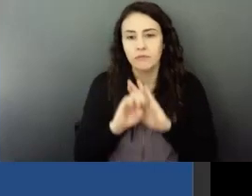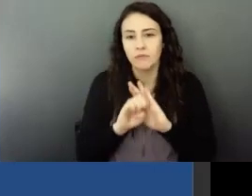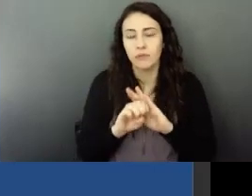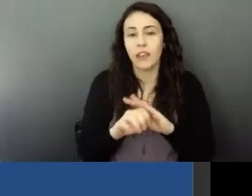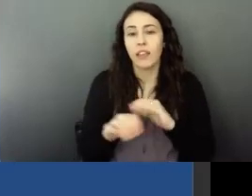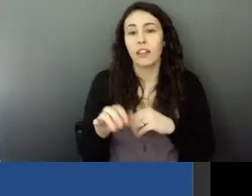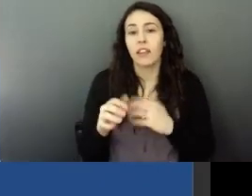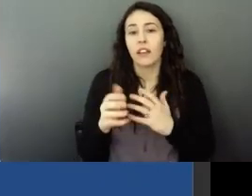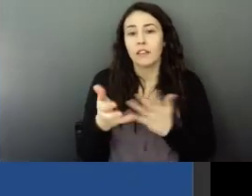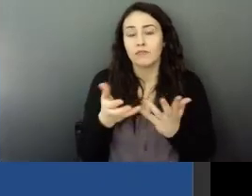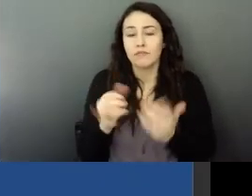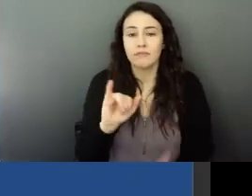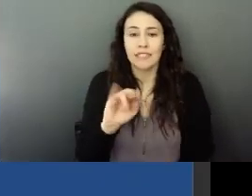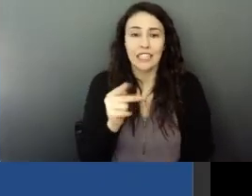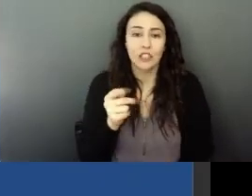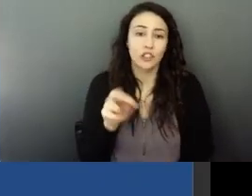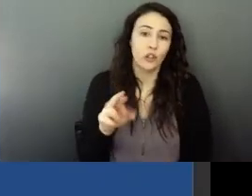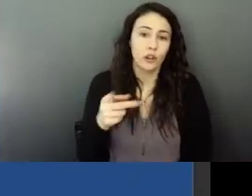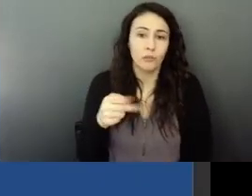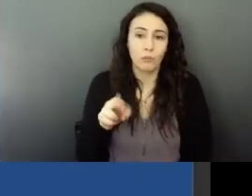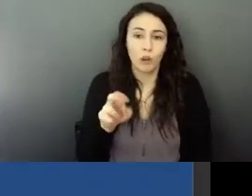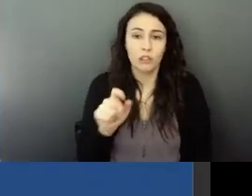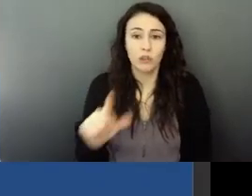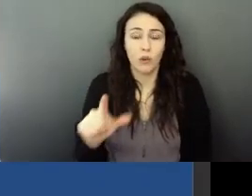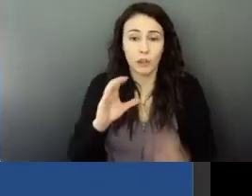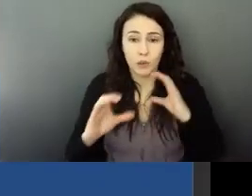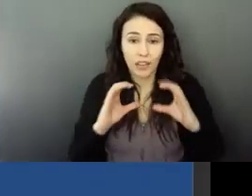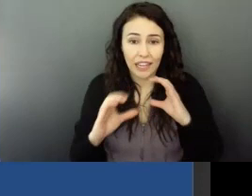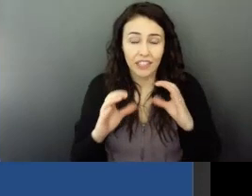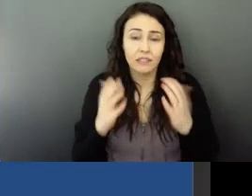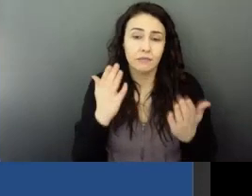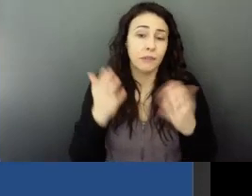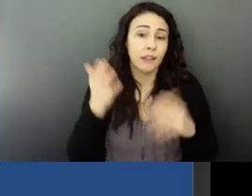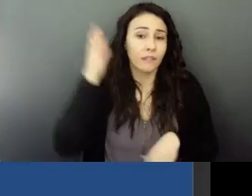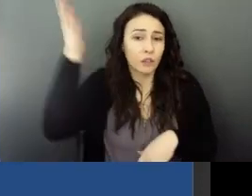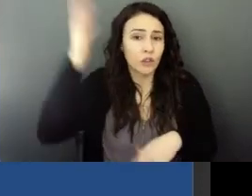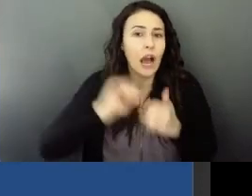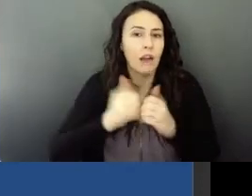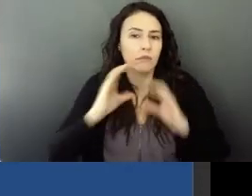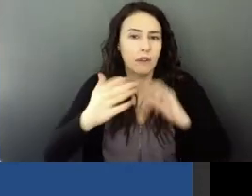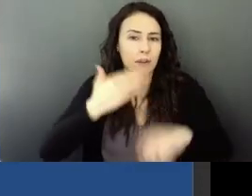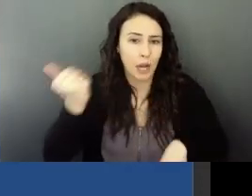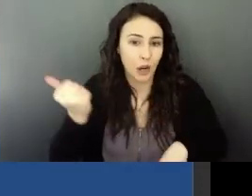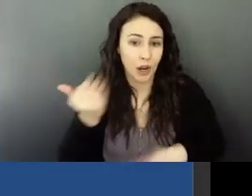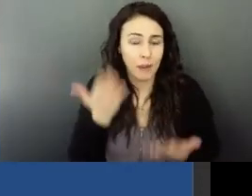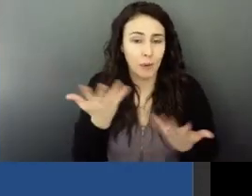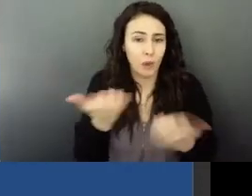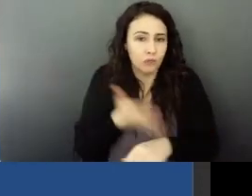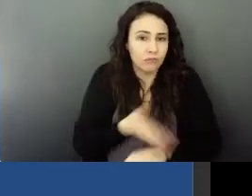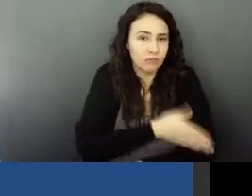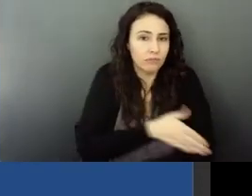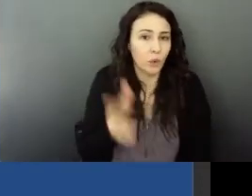communications, what might you do to communicate better in the future? You might want to work on your listening skills,